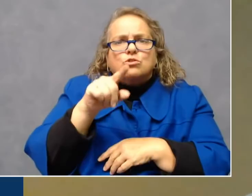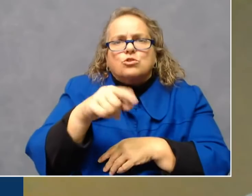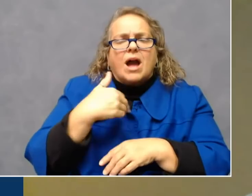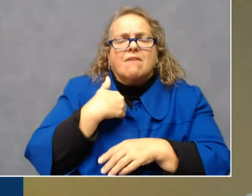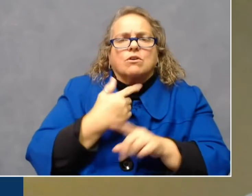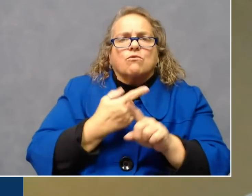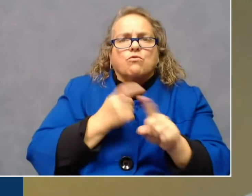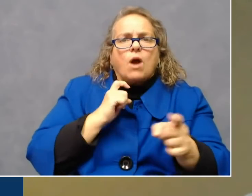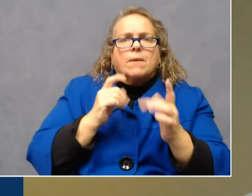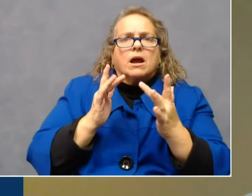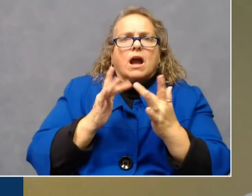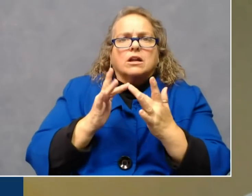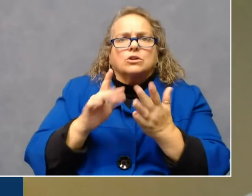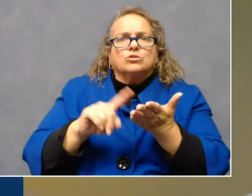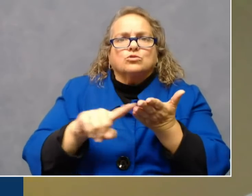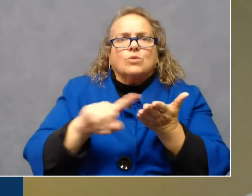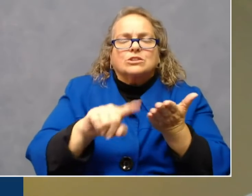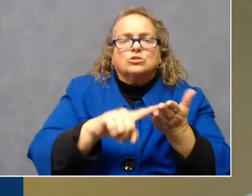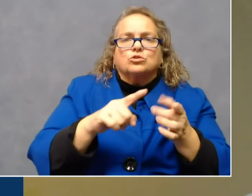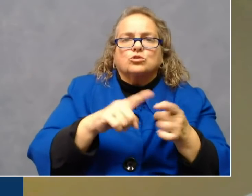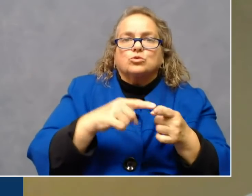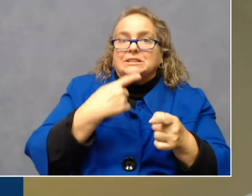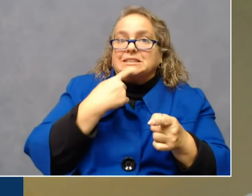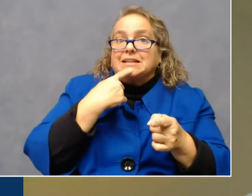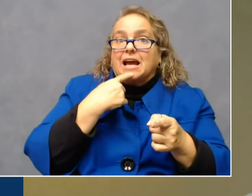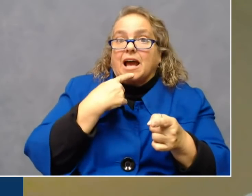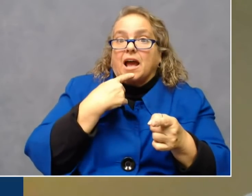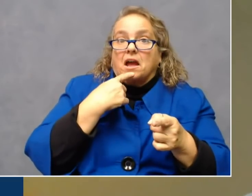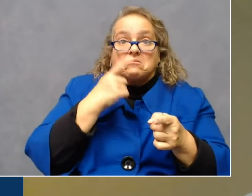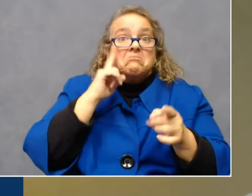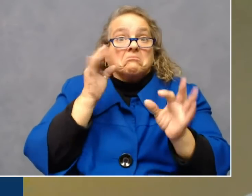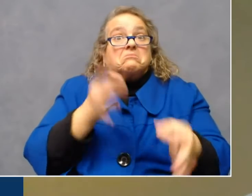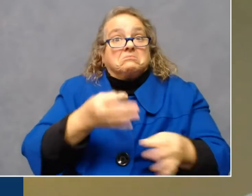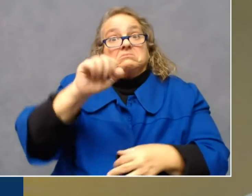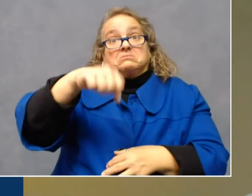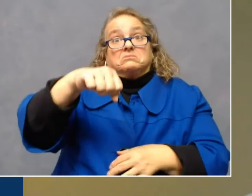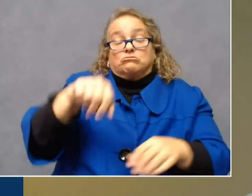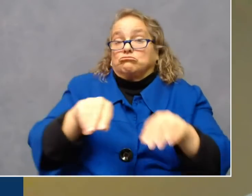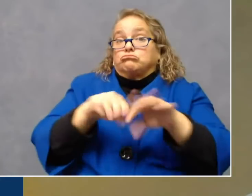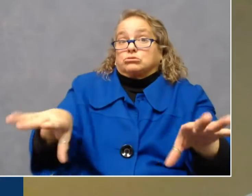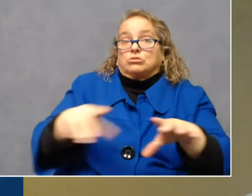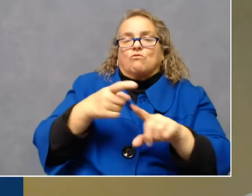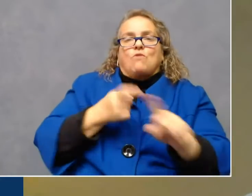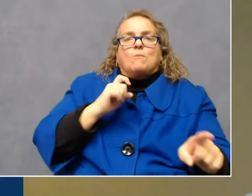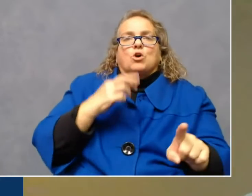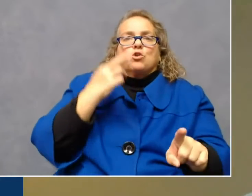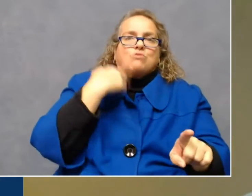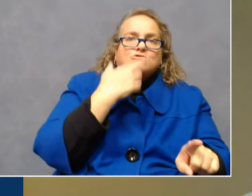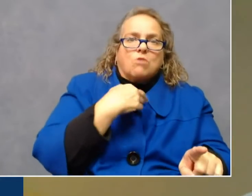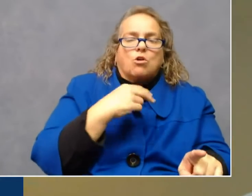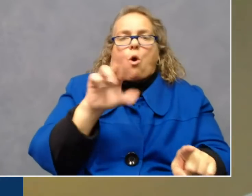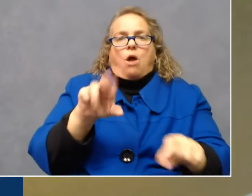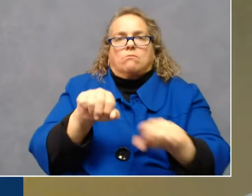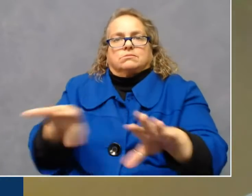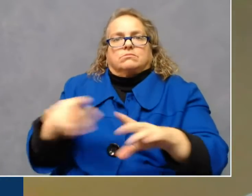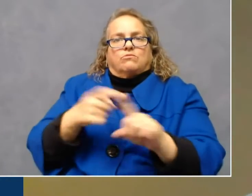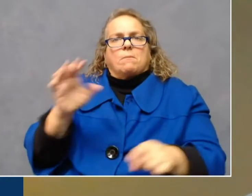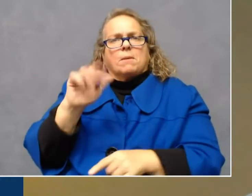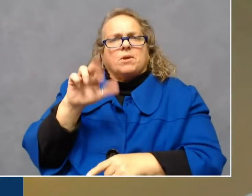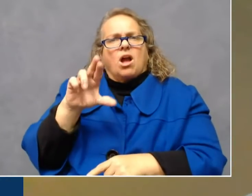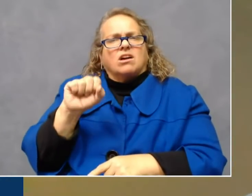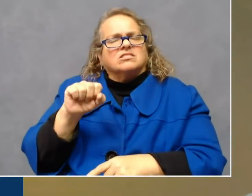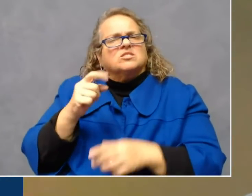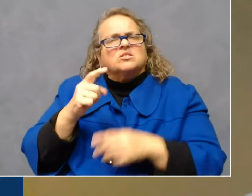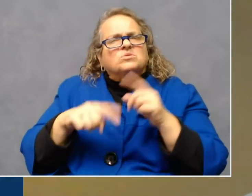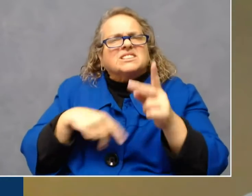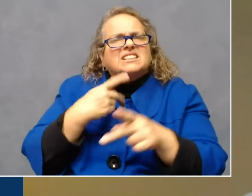say definitively one way or the other if there are outbreaks happening at restaurants and bars? And I guess if that data